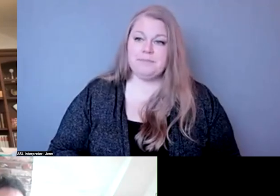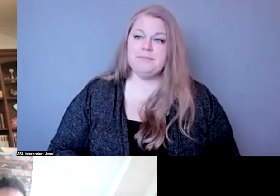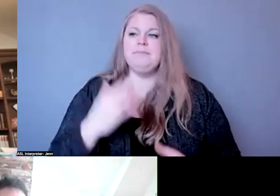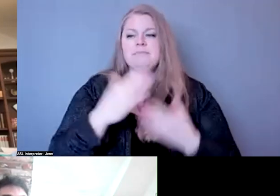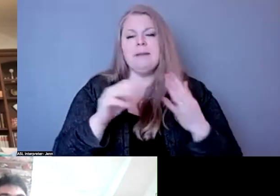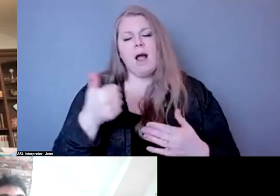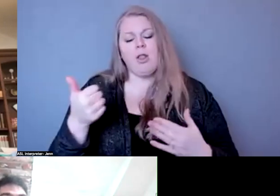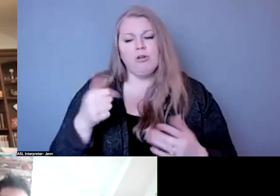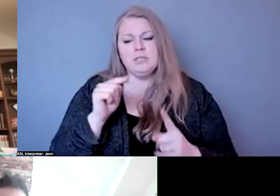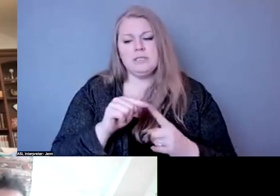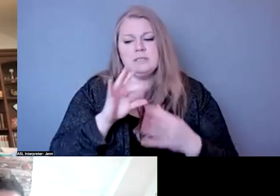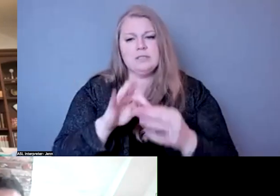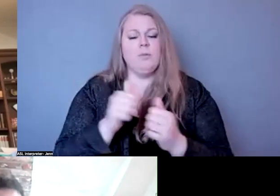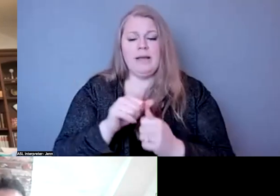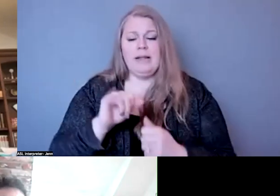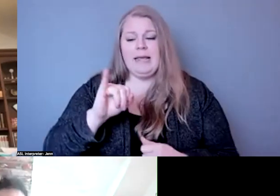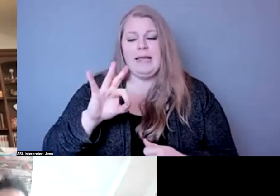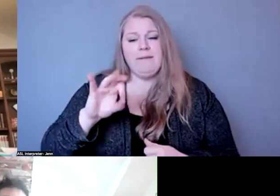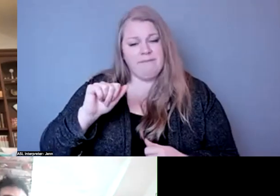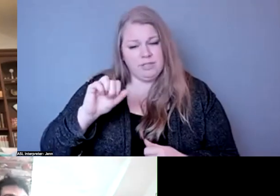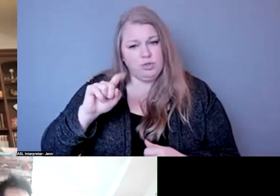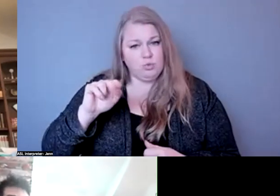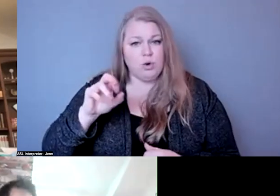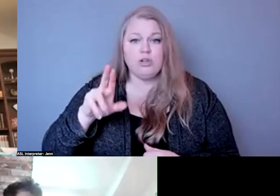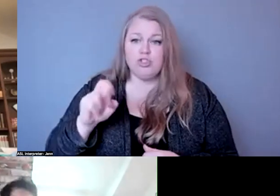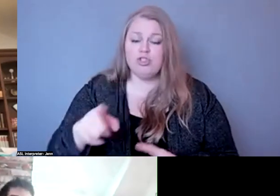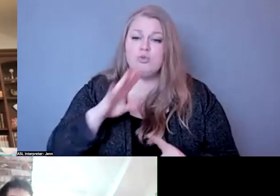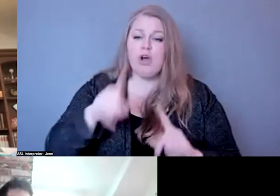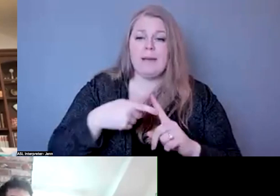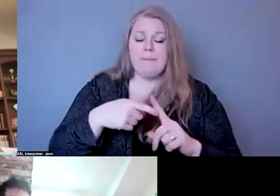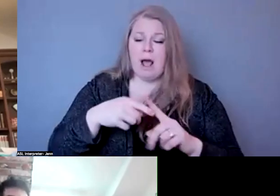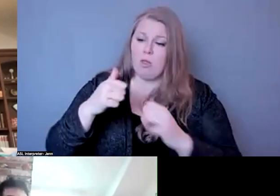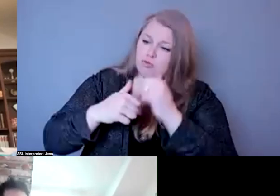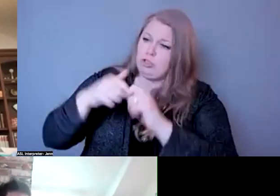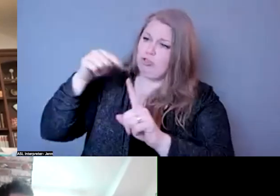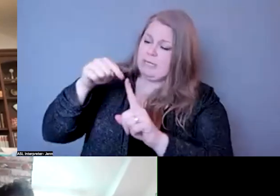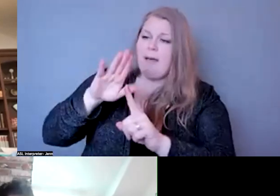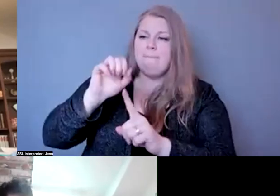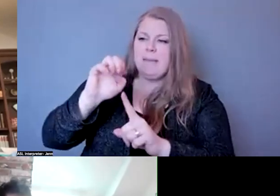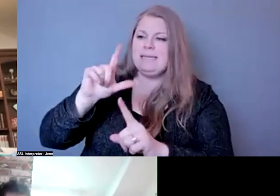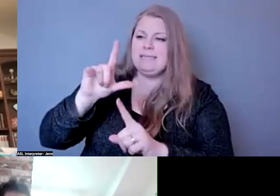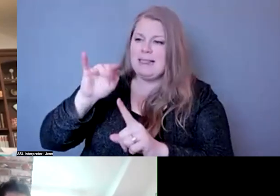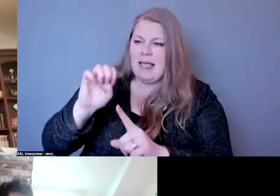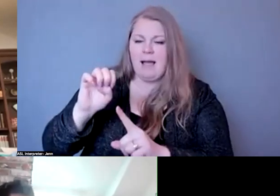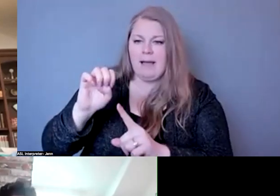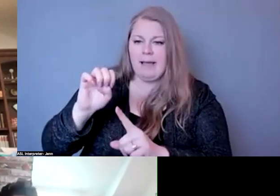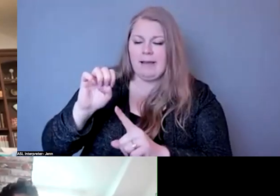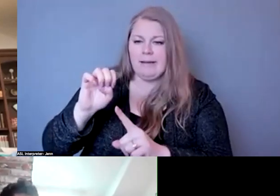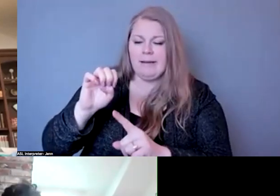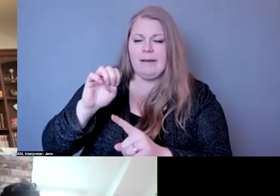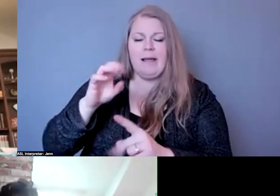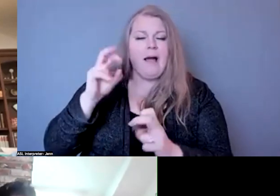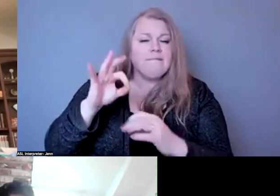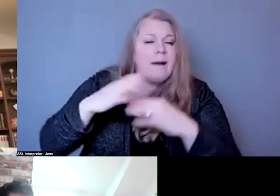others here. In terms of infrastructure, we're asserting that certain baseline affordances, like of a building,